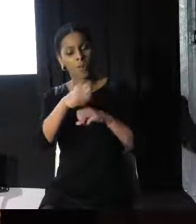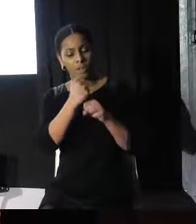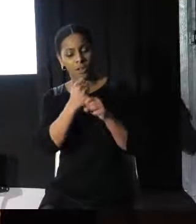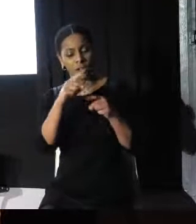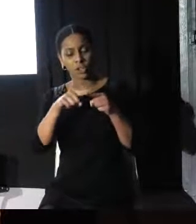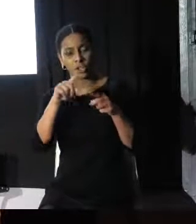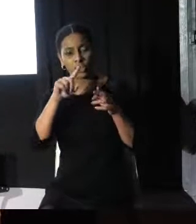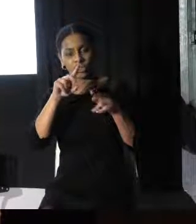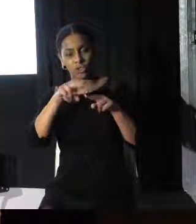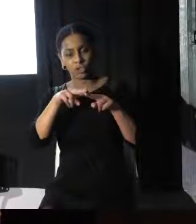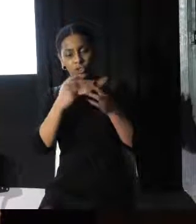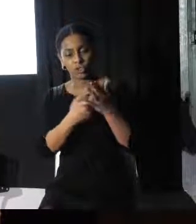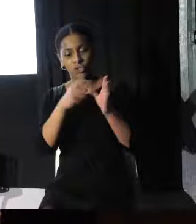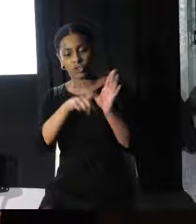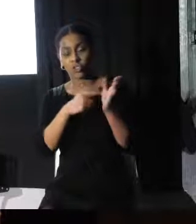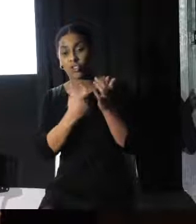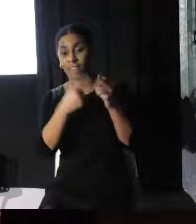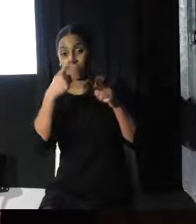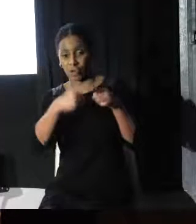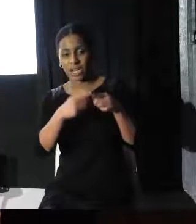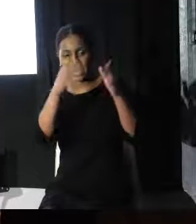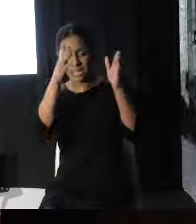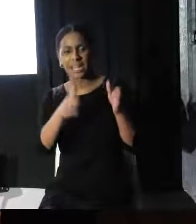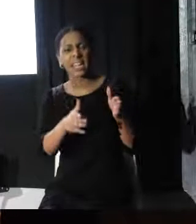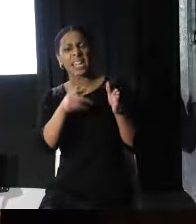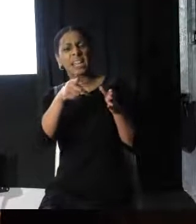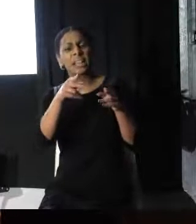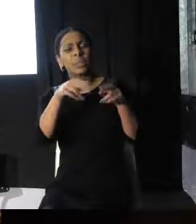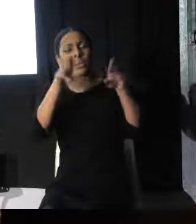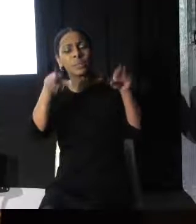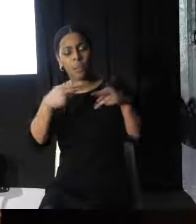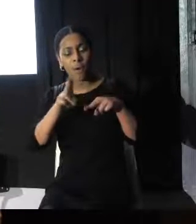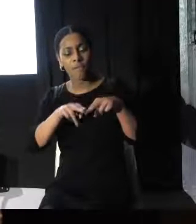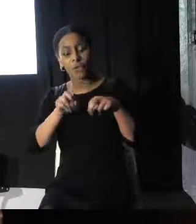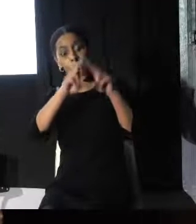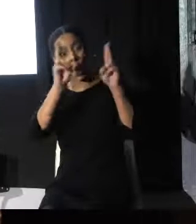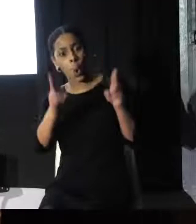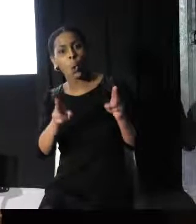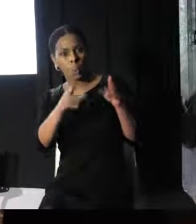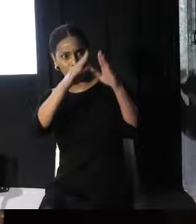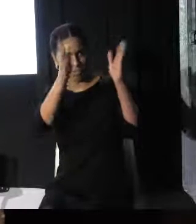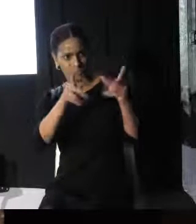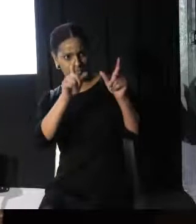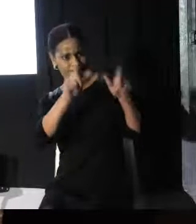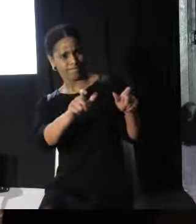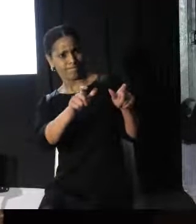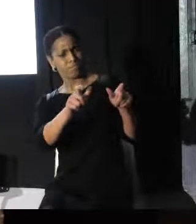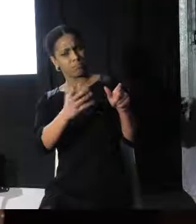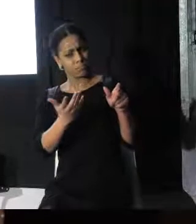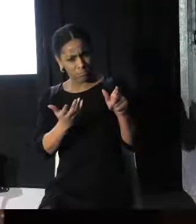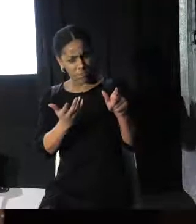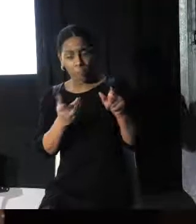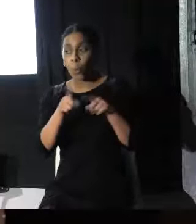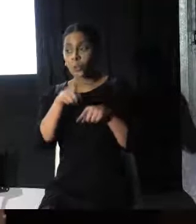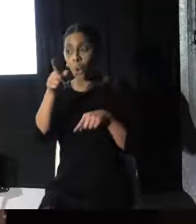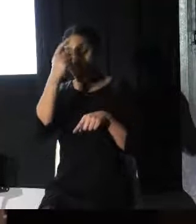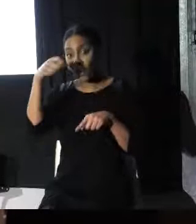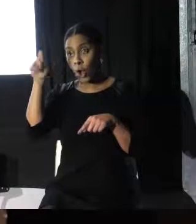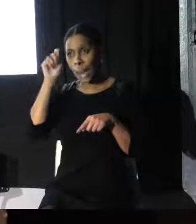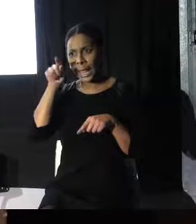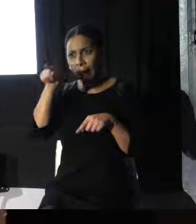the unnamed Museum of the Home, and even in Berlin has seen the